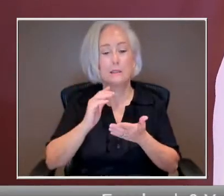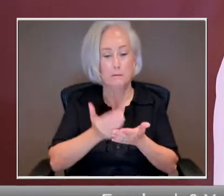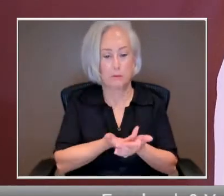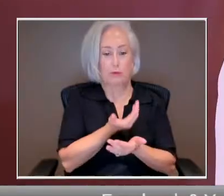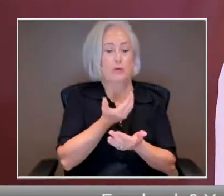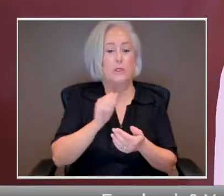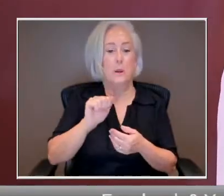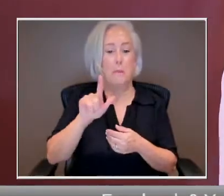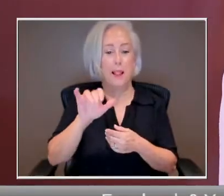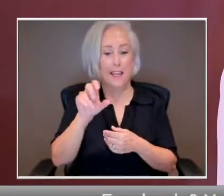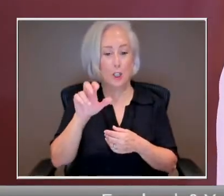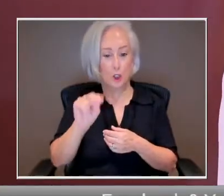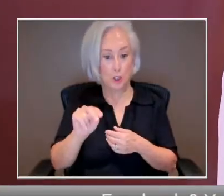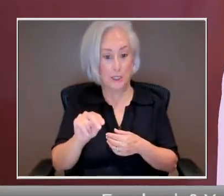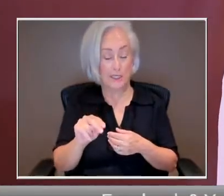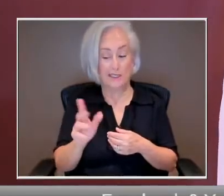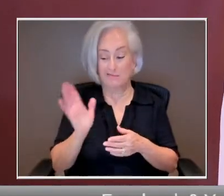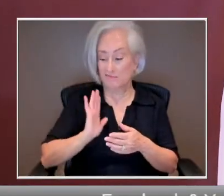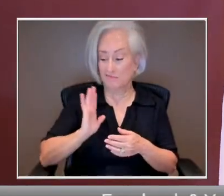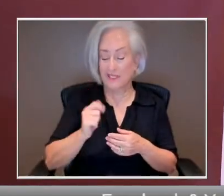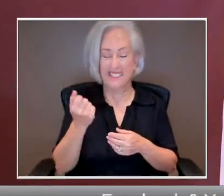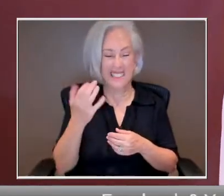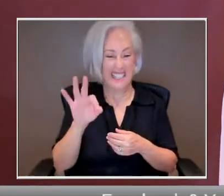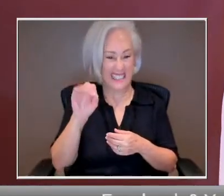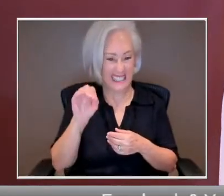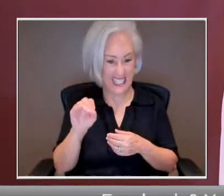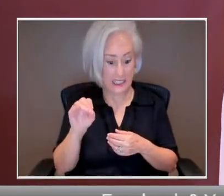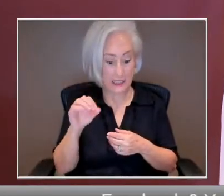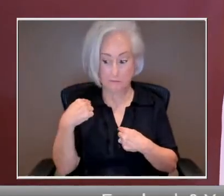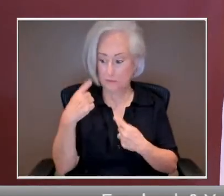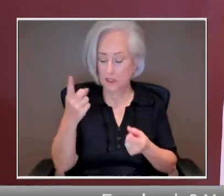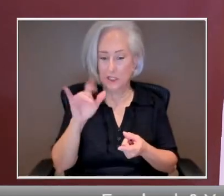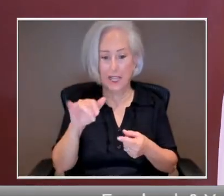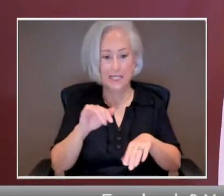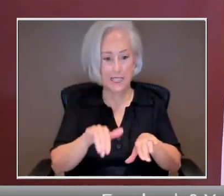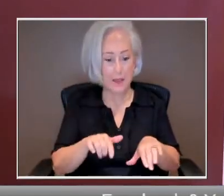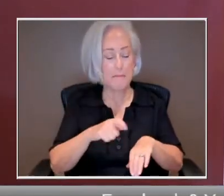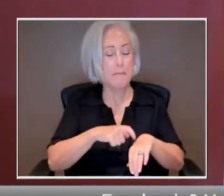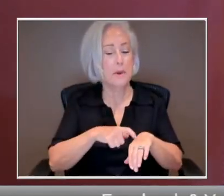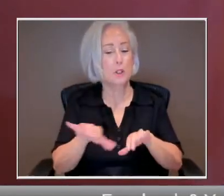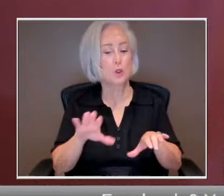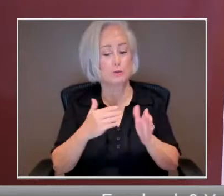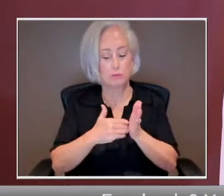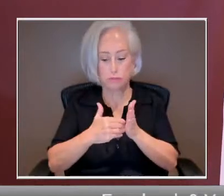and then since then we've done thousands of procedures. So what has been shown is that the